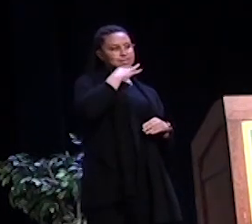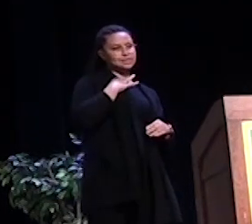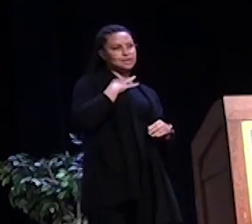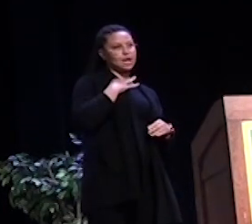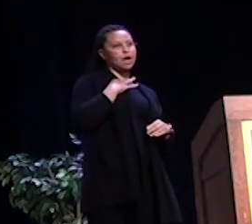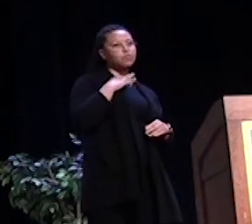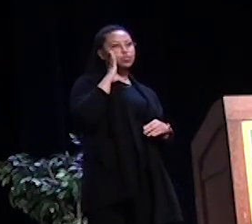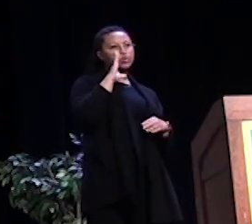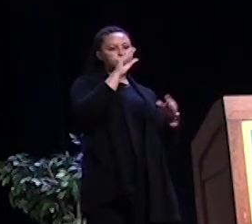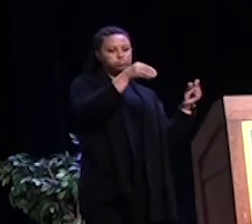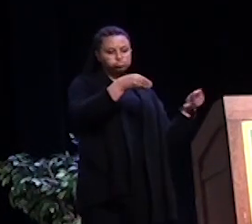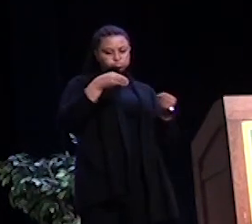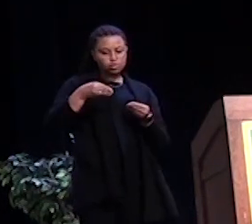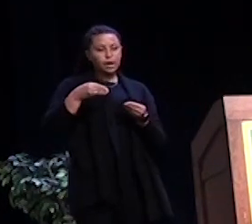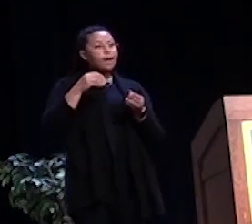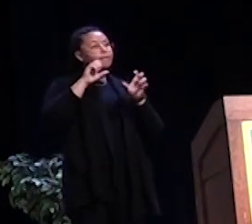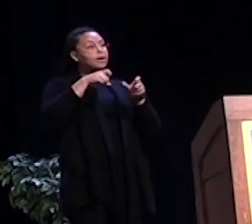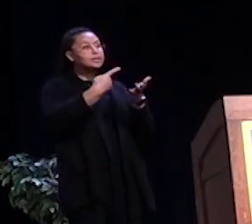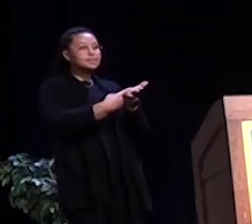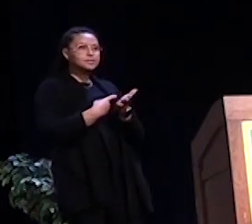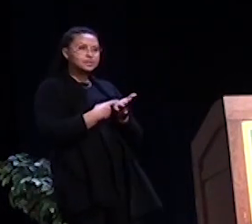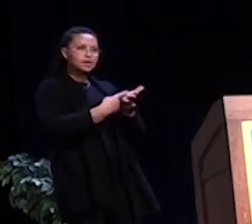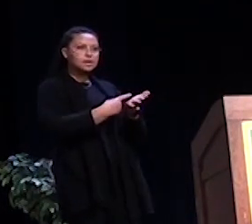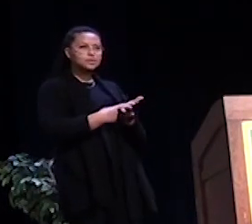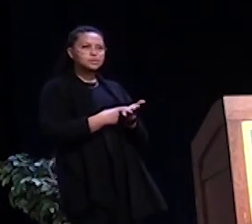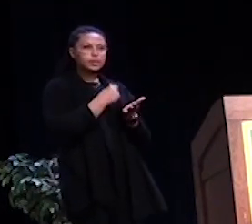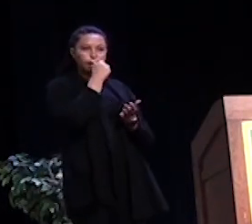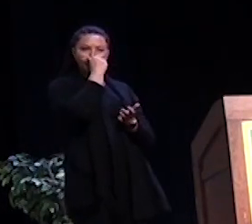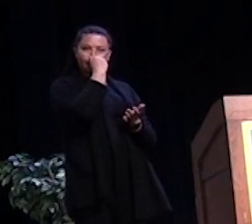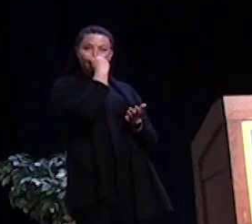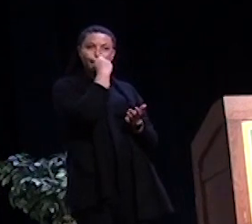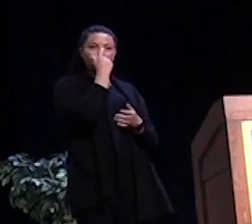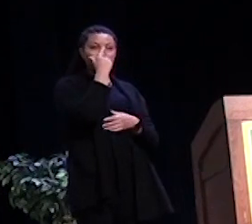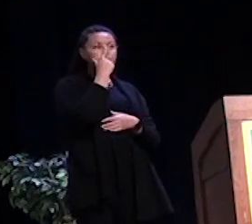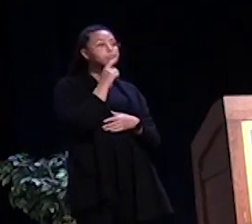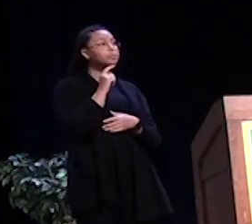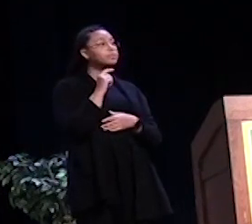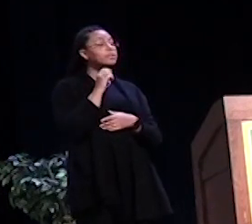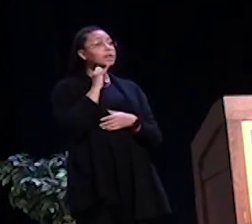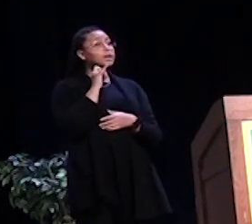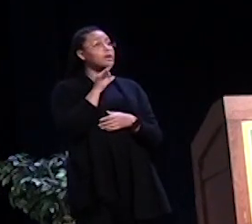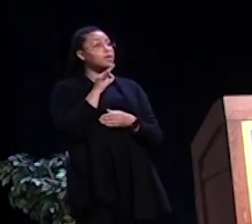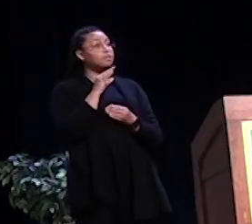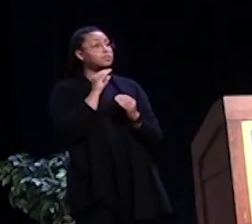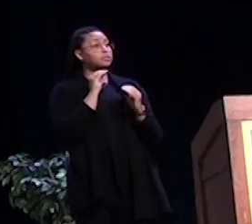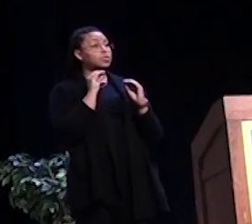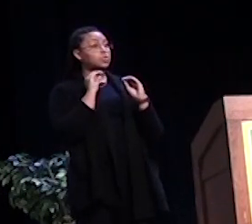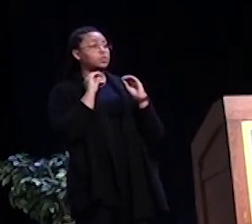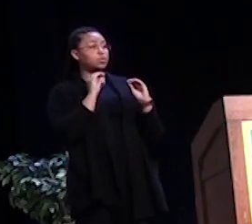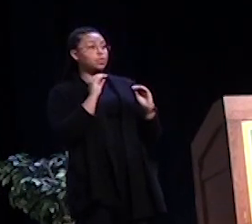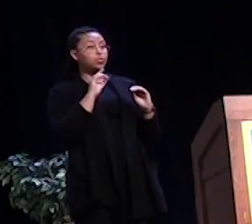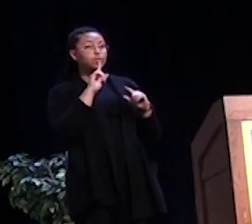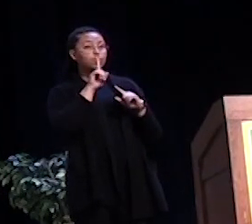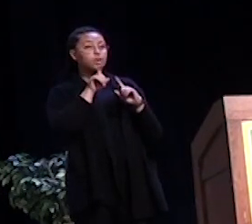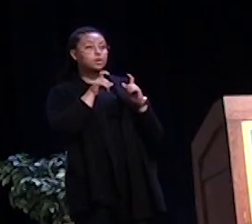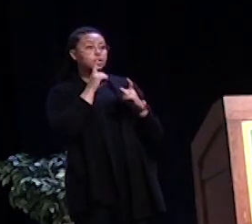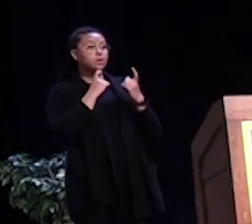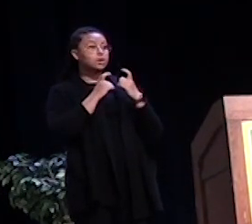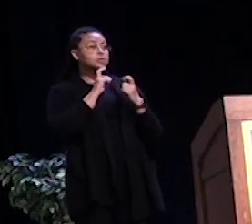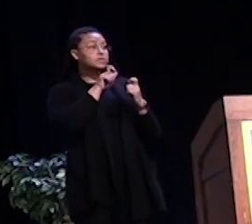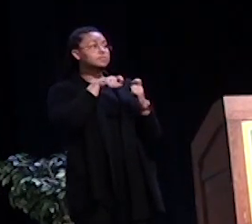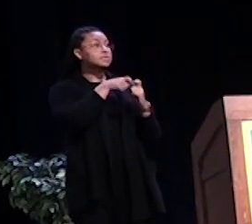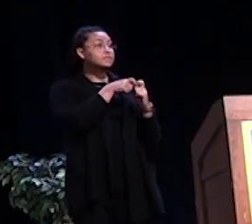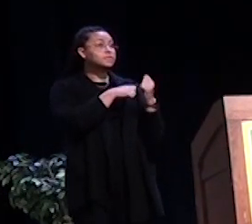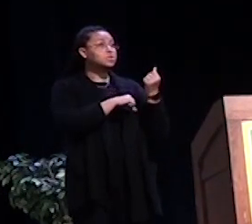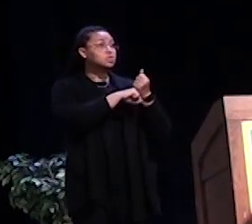they will get the cards up here, and we will discuss them and answer the best that we can. So I do have one question. I think it's a good kickoff question. This one is specific